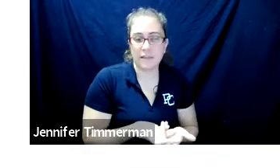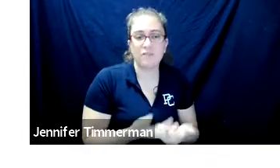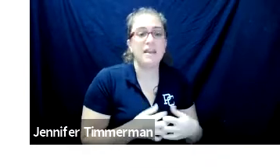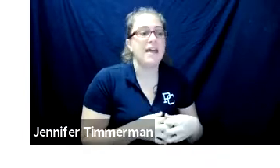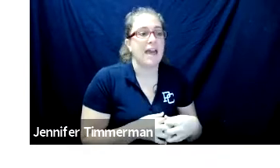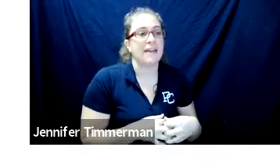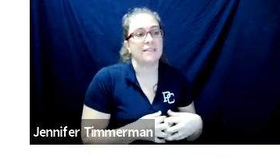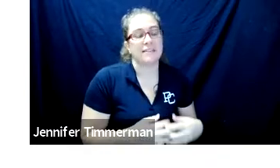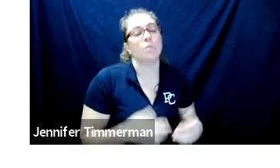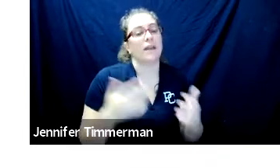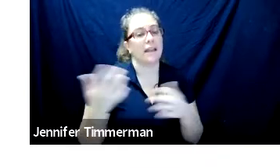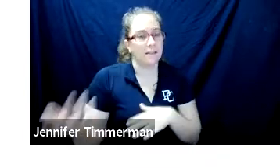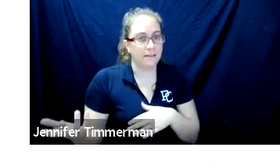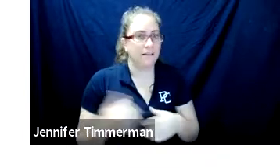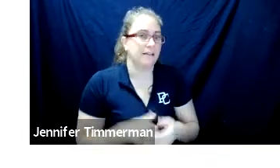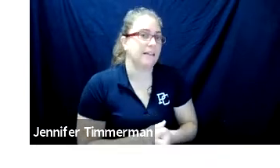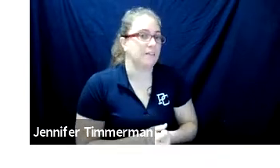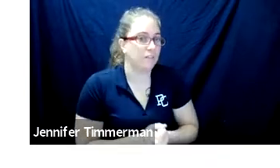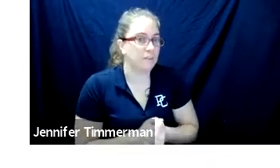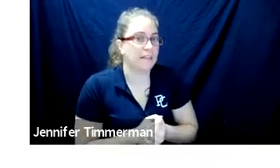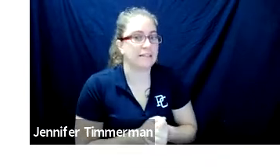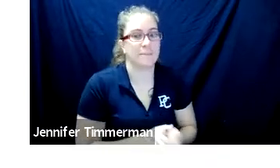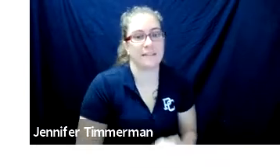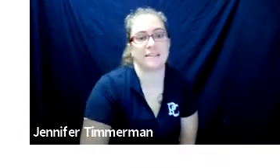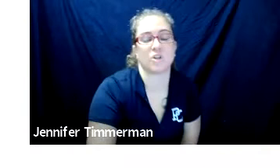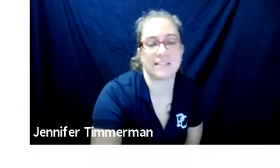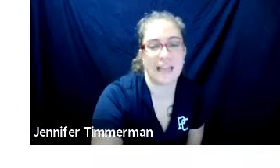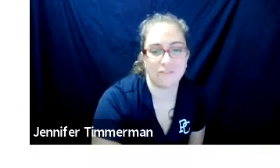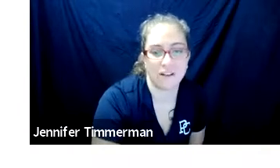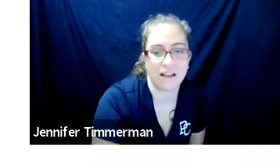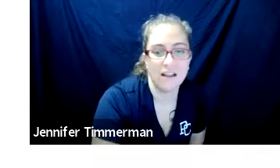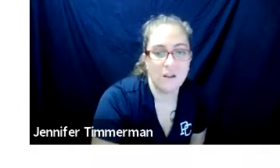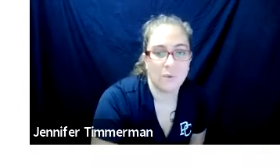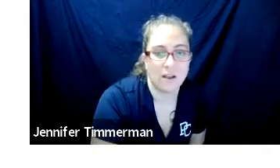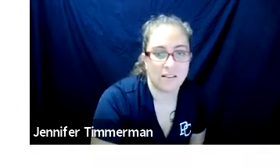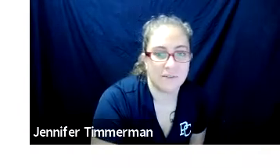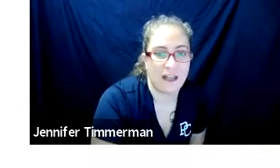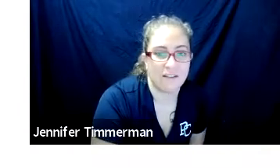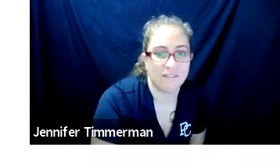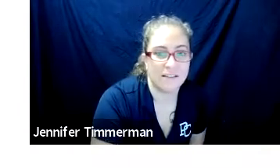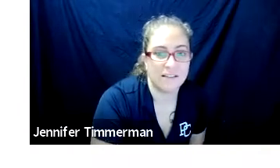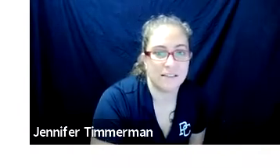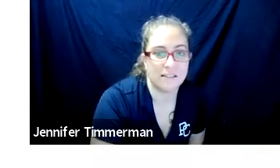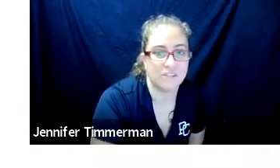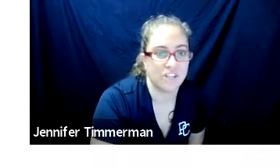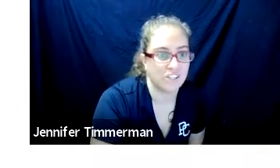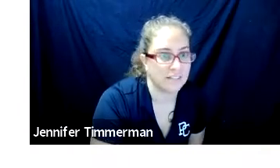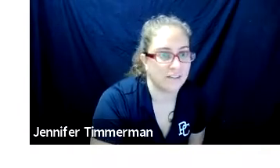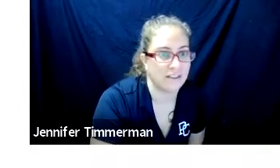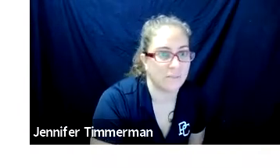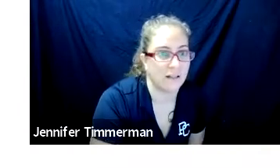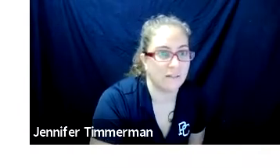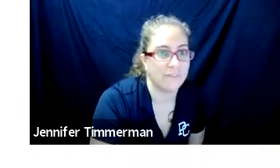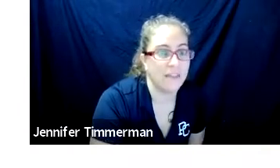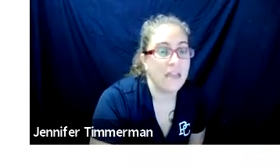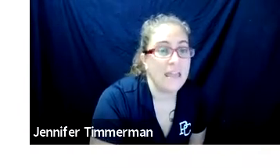we live. And in the same way, in the Philippines and places across Africa, we also have some changes there